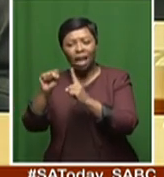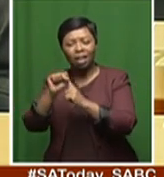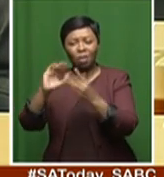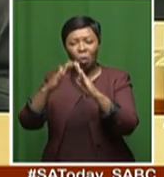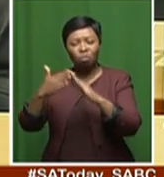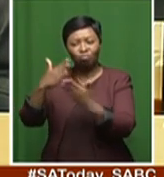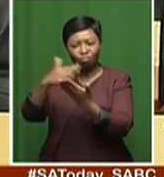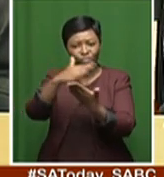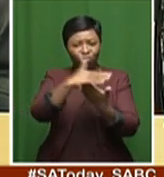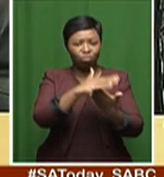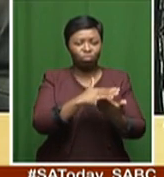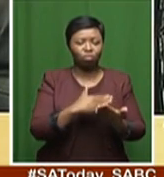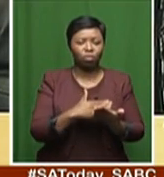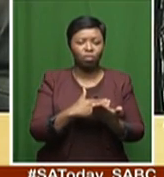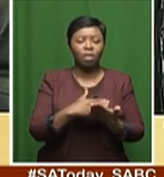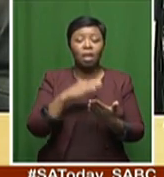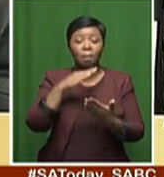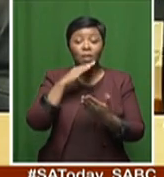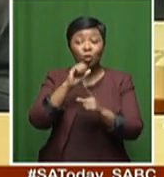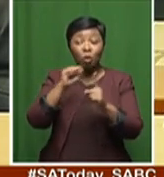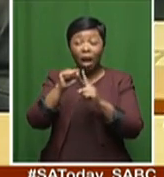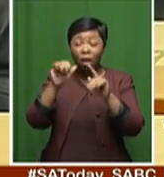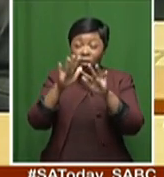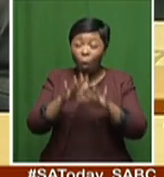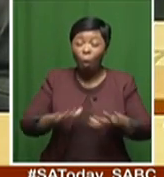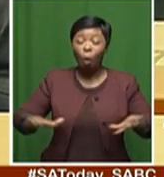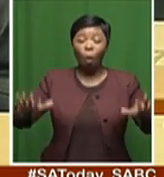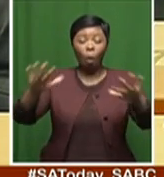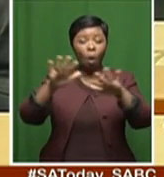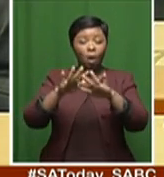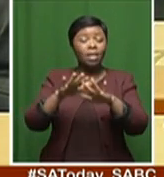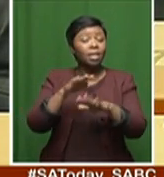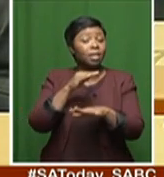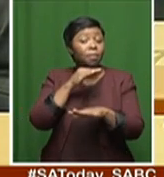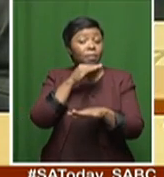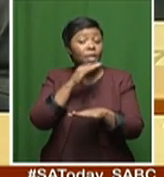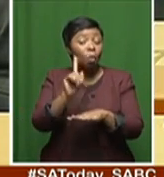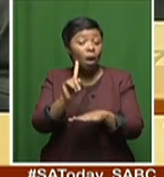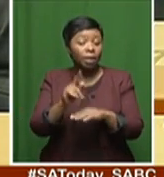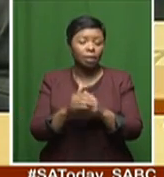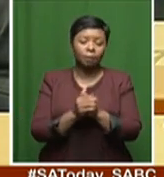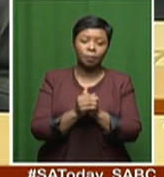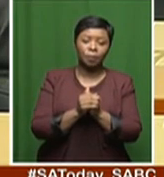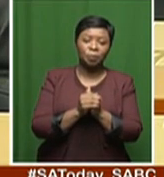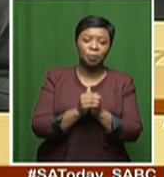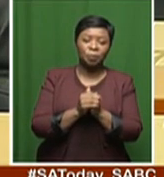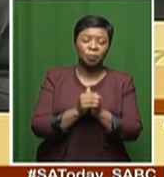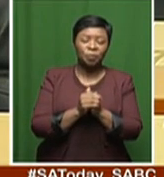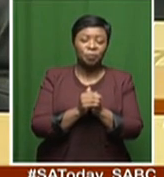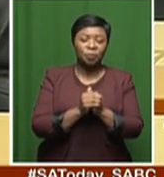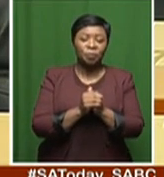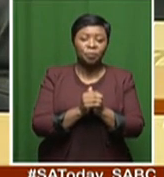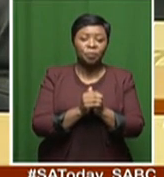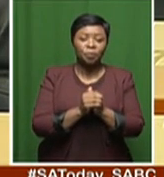And when I say across society, I say so advisedly because in many ways it would also